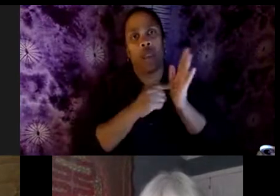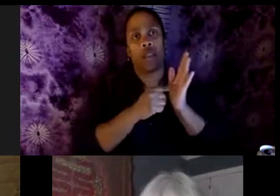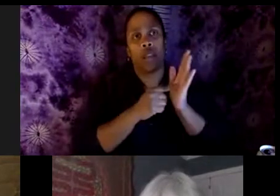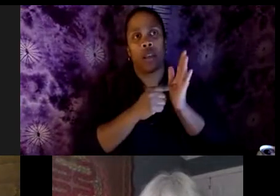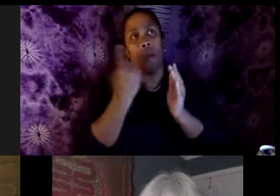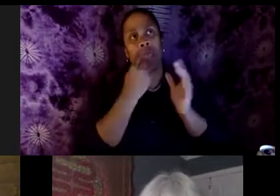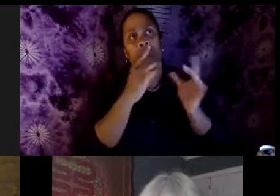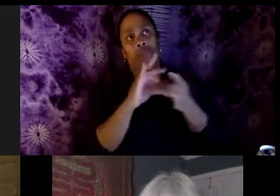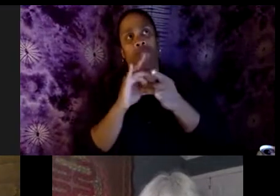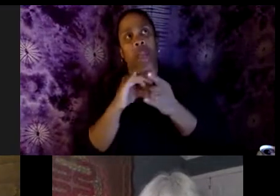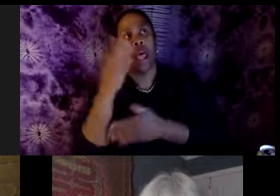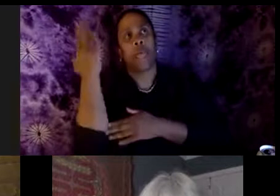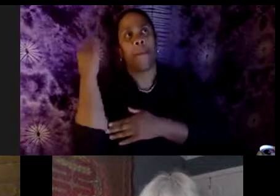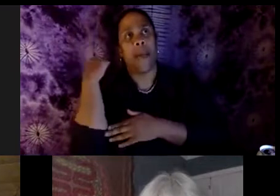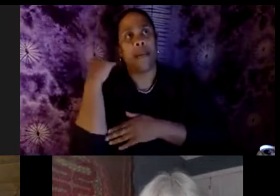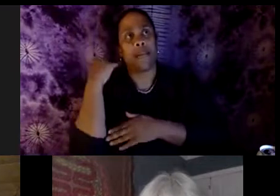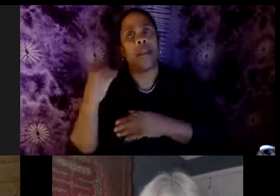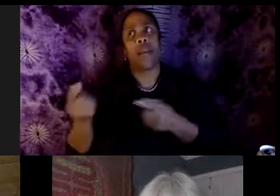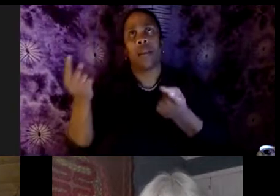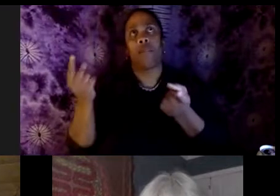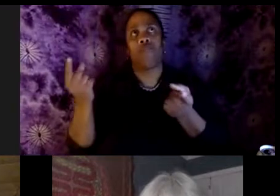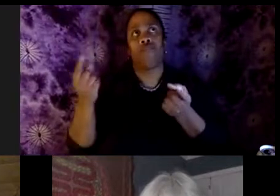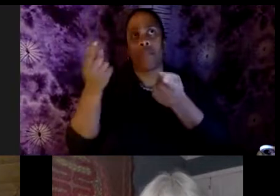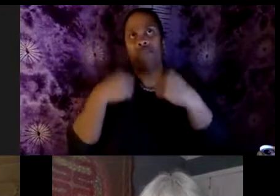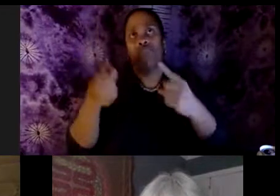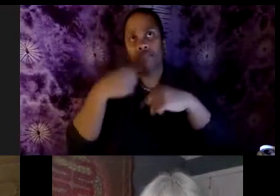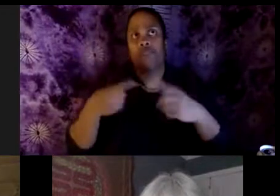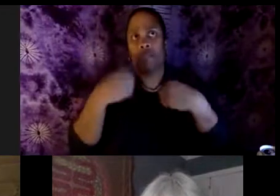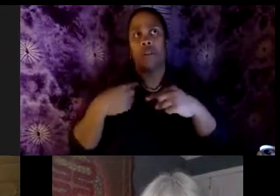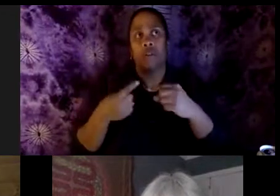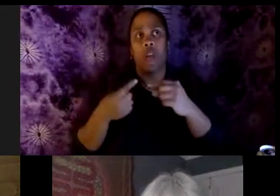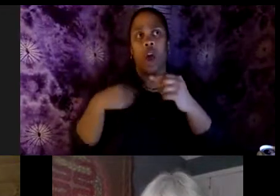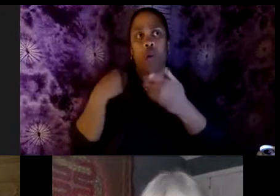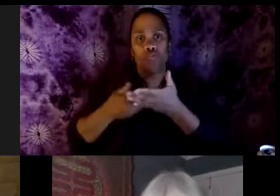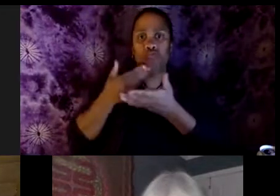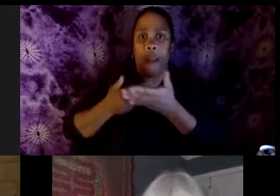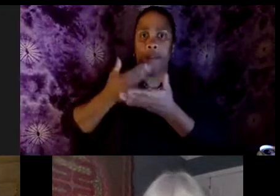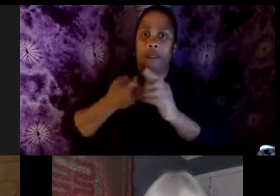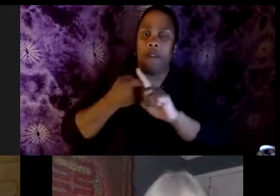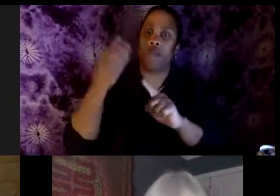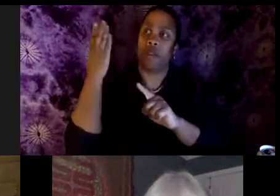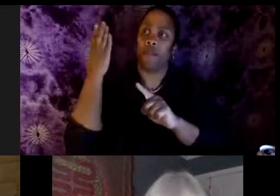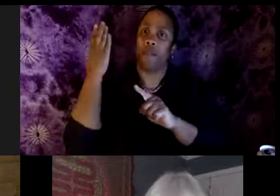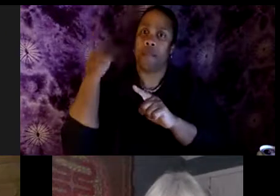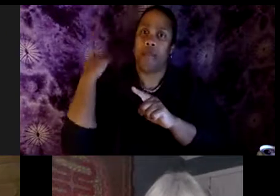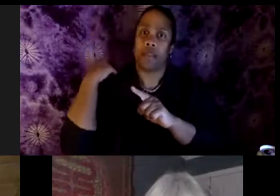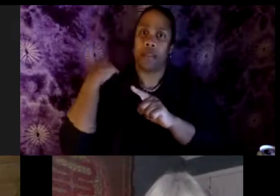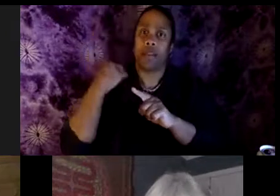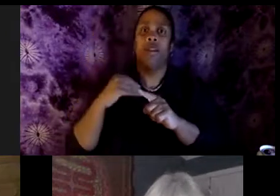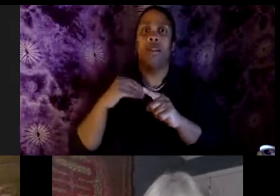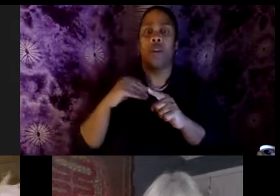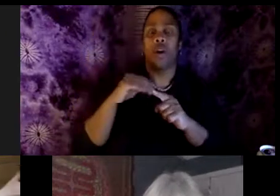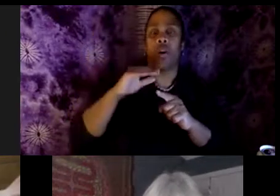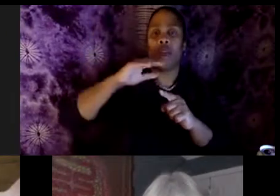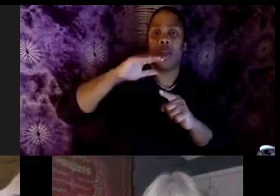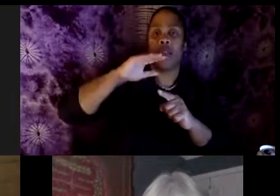that keeps, like, it's still in our space. So I'm going to step out with the foot and the arm that's for. So I'm